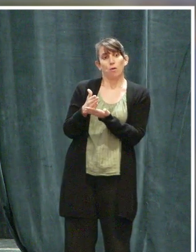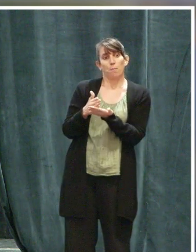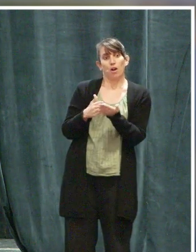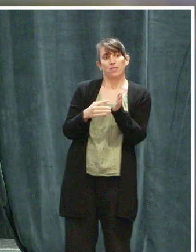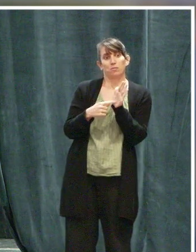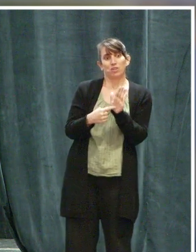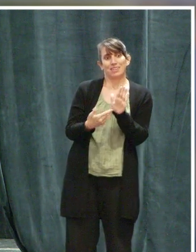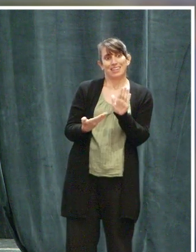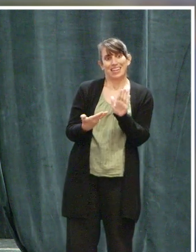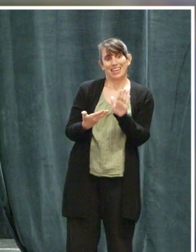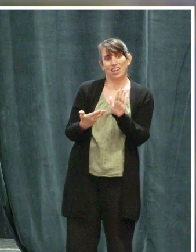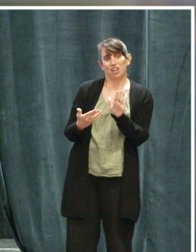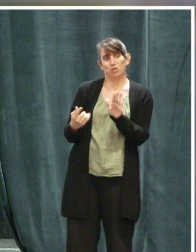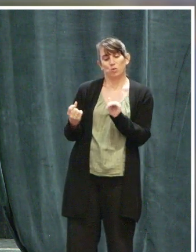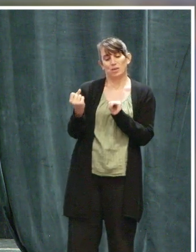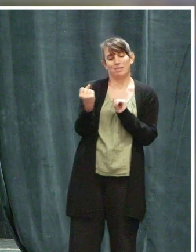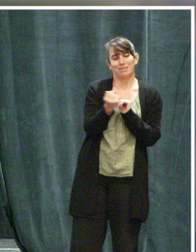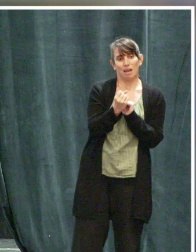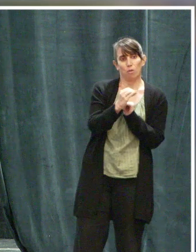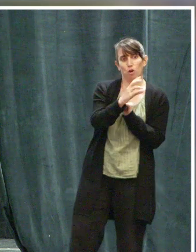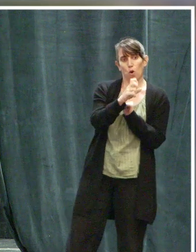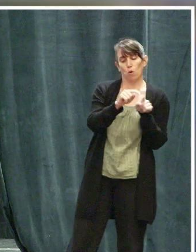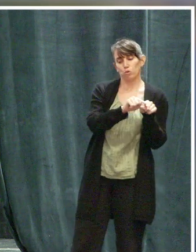We can go back to the slide maybe, Gwen, just to show the